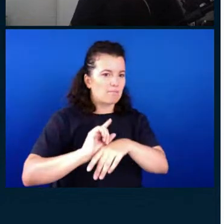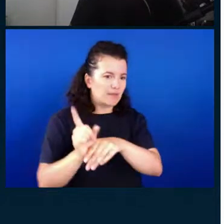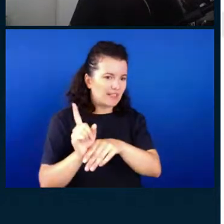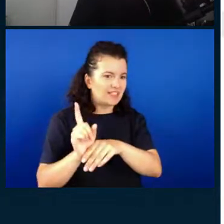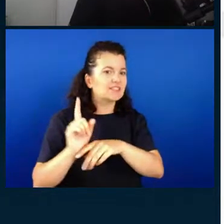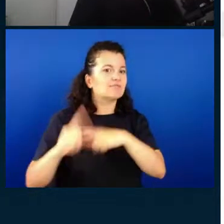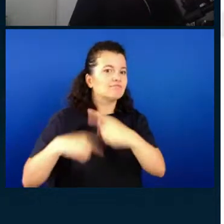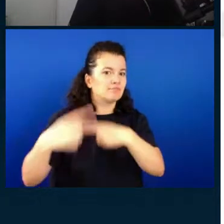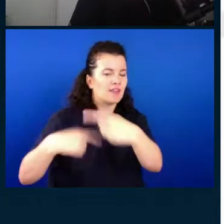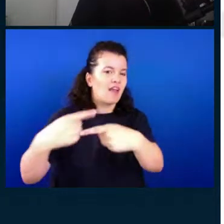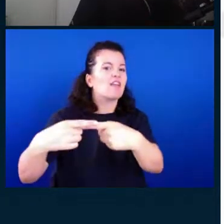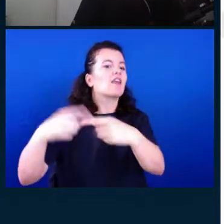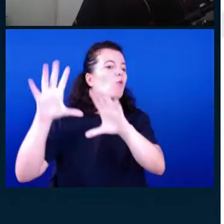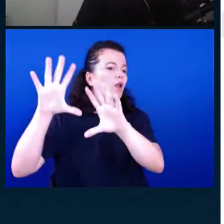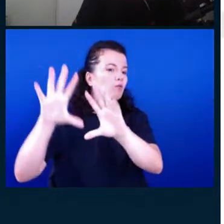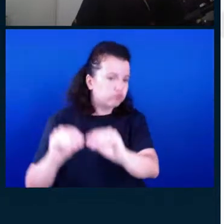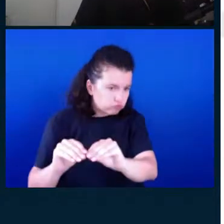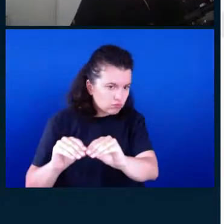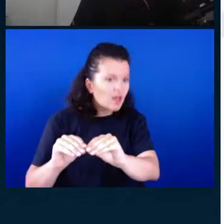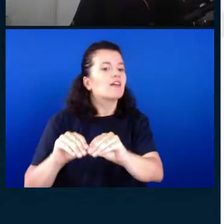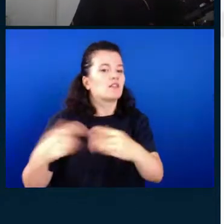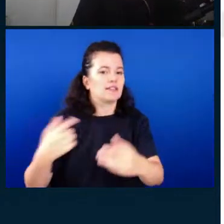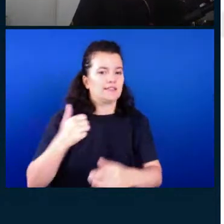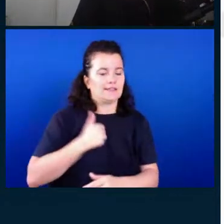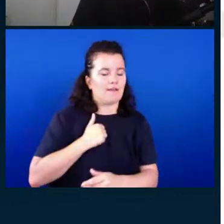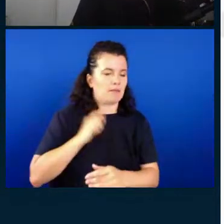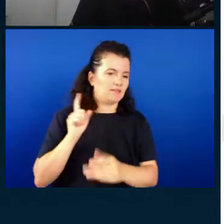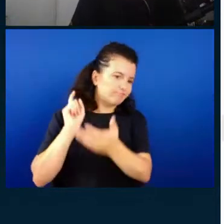have a cold start again.